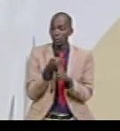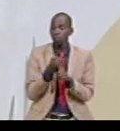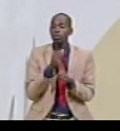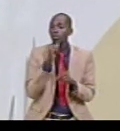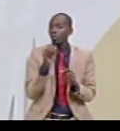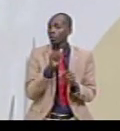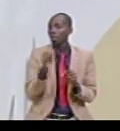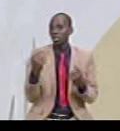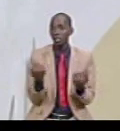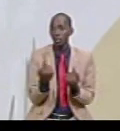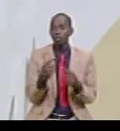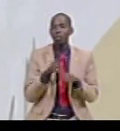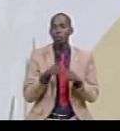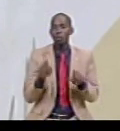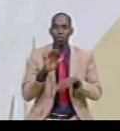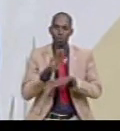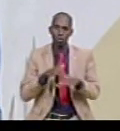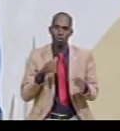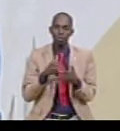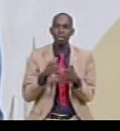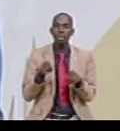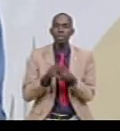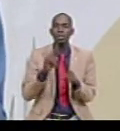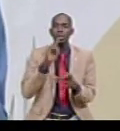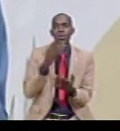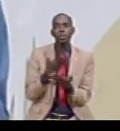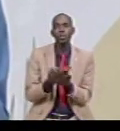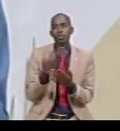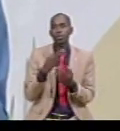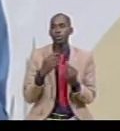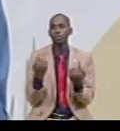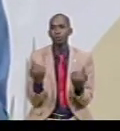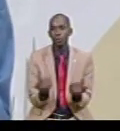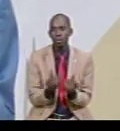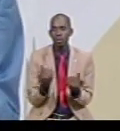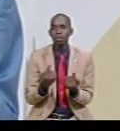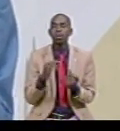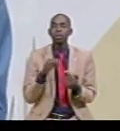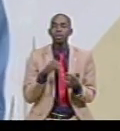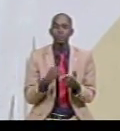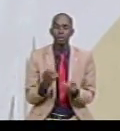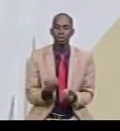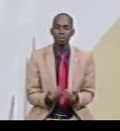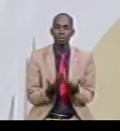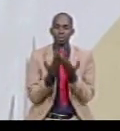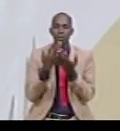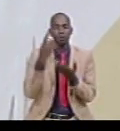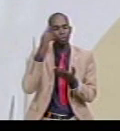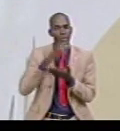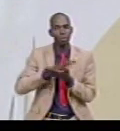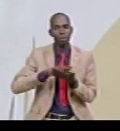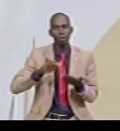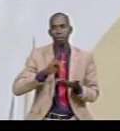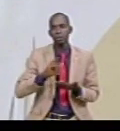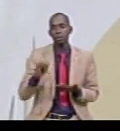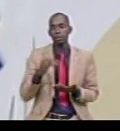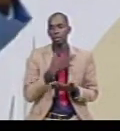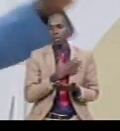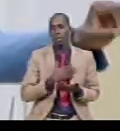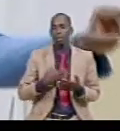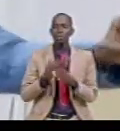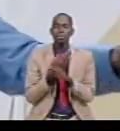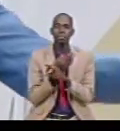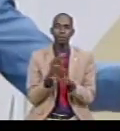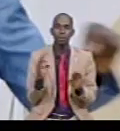to have it as a symbol of sin sacrifice for atonement and then Freedom the scapegoat